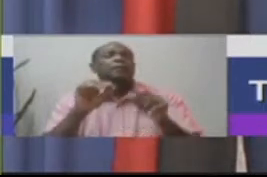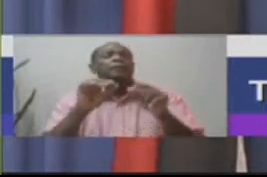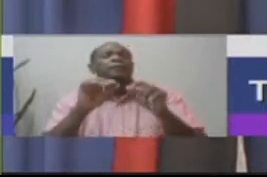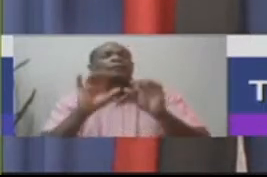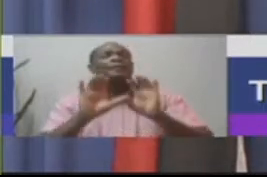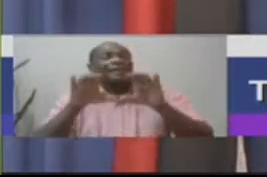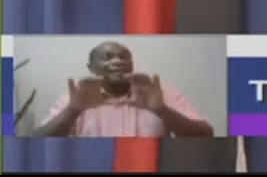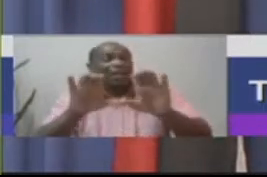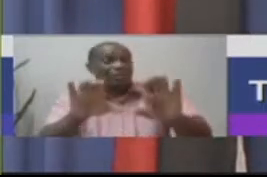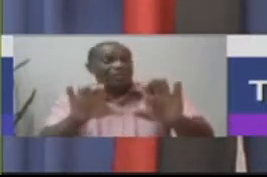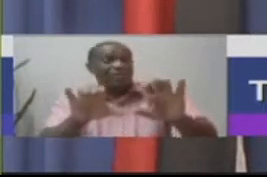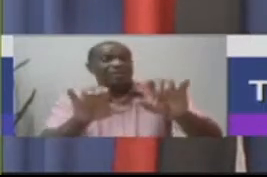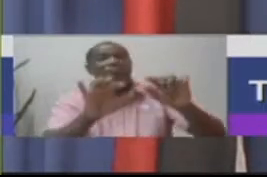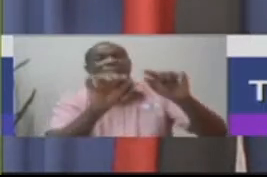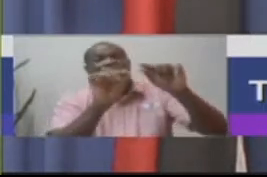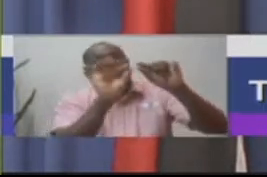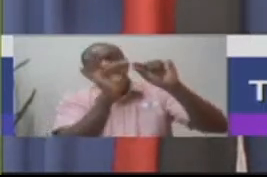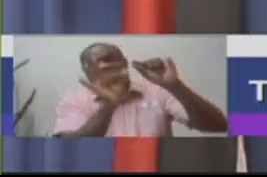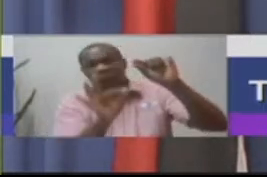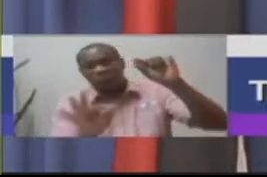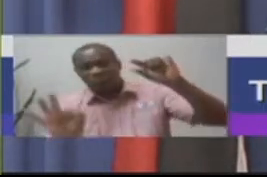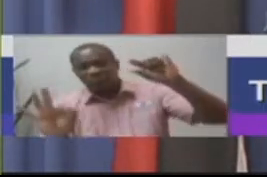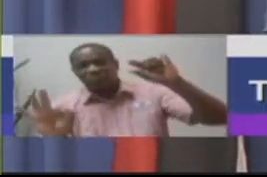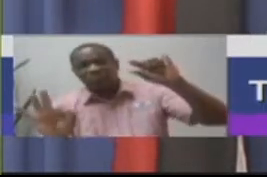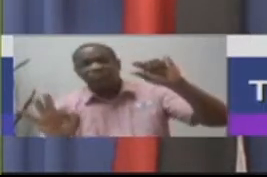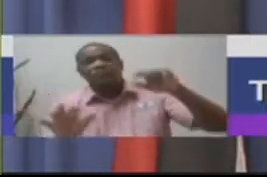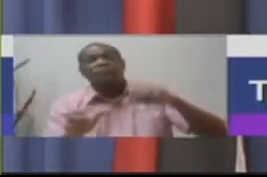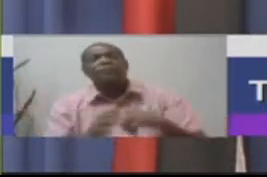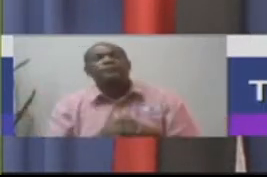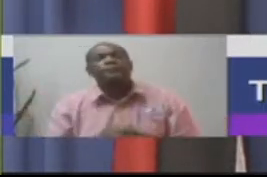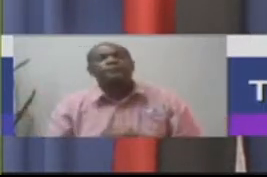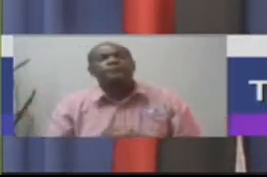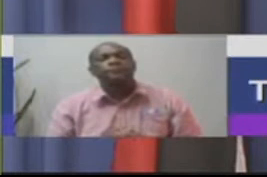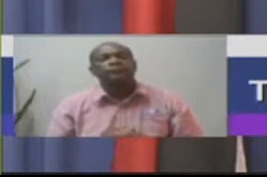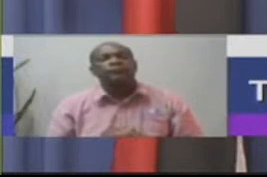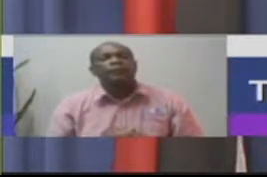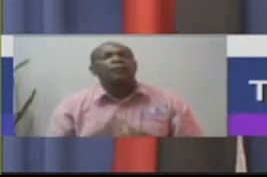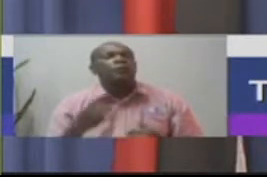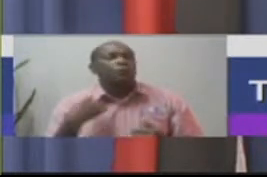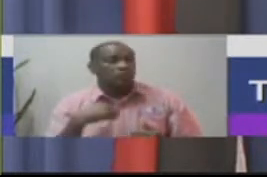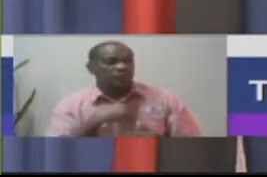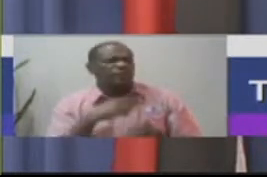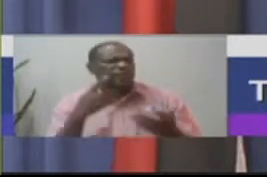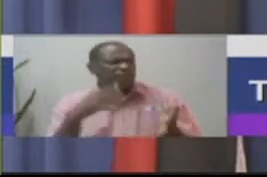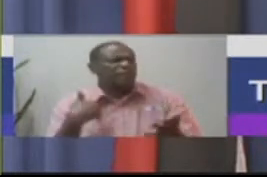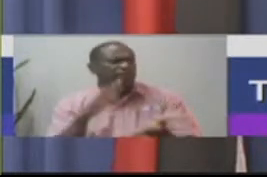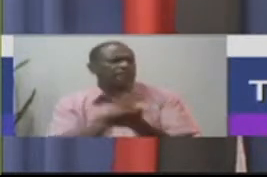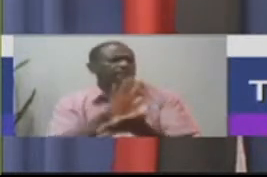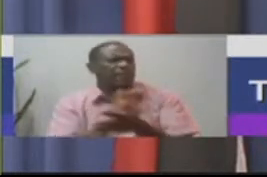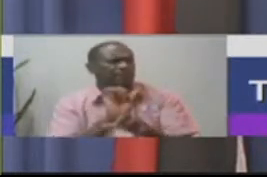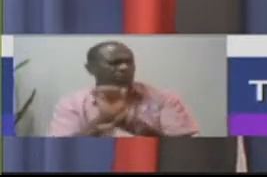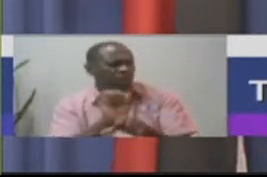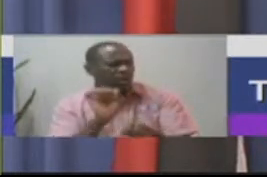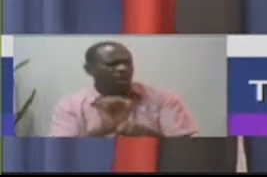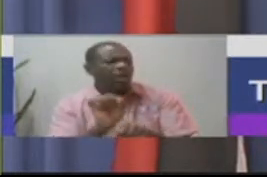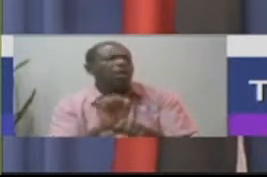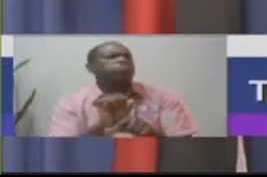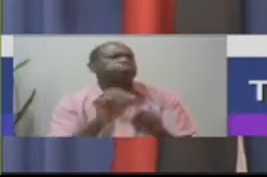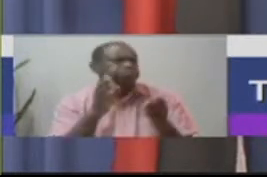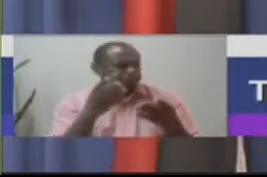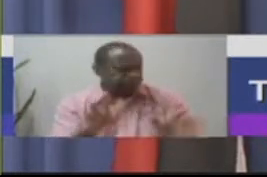the others, and we have had some documentation in place, and we expect that in the very near future that